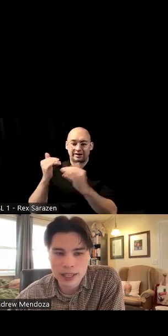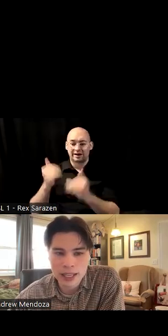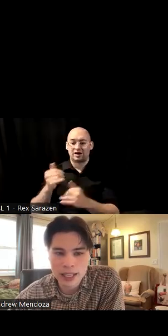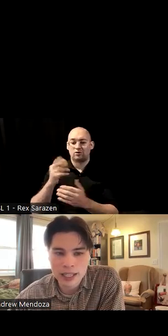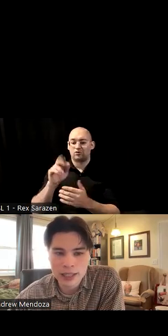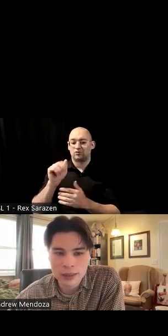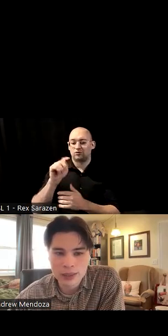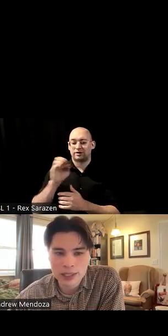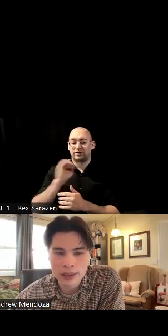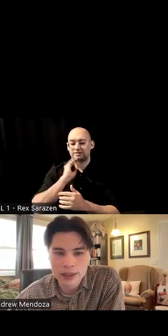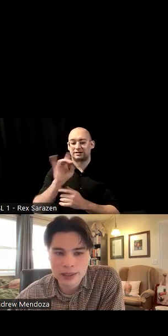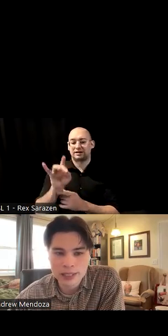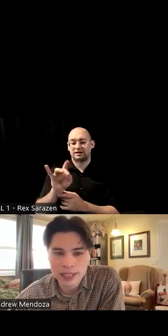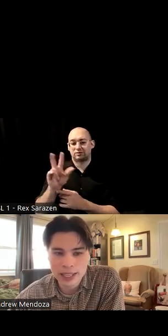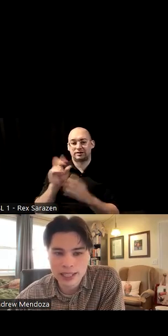is